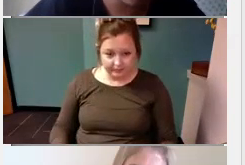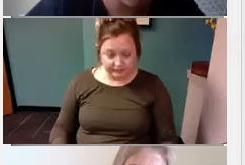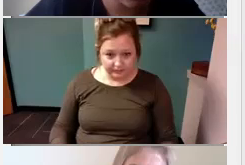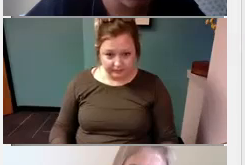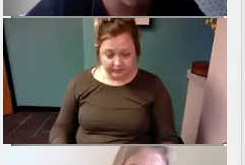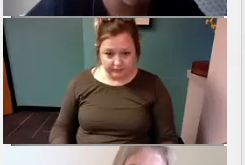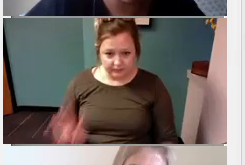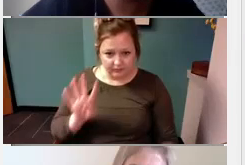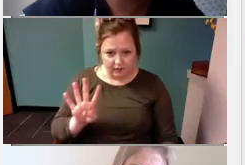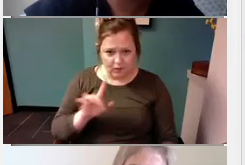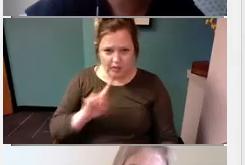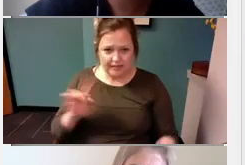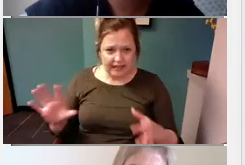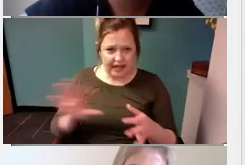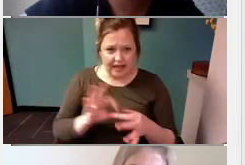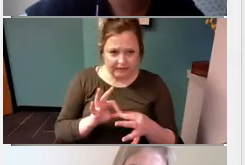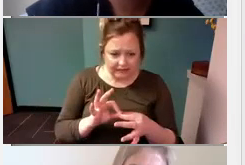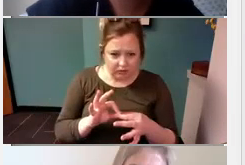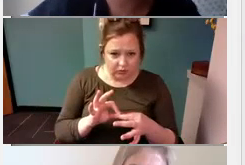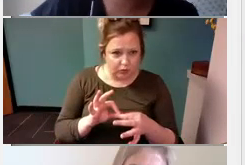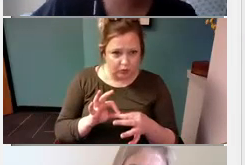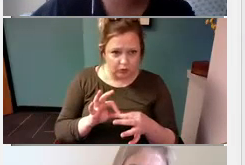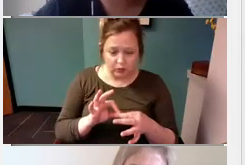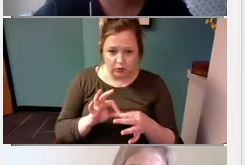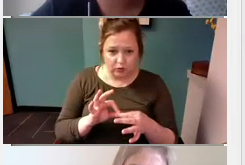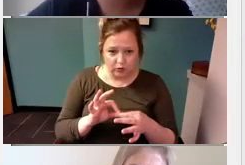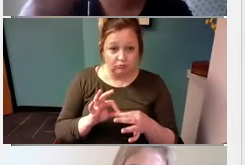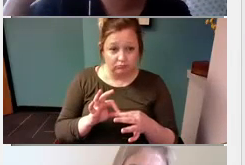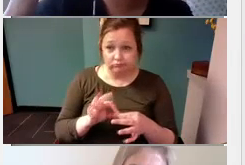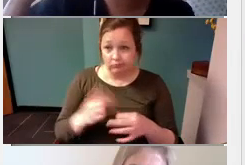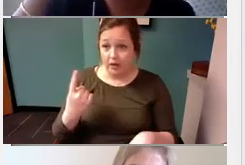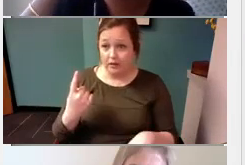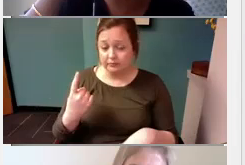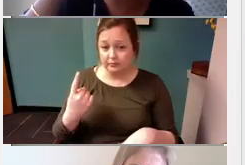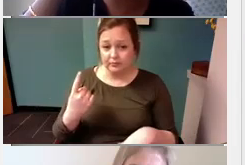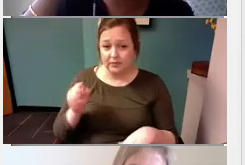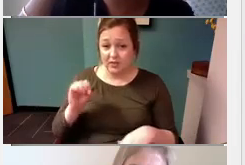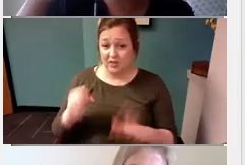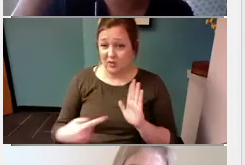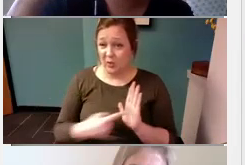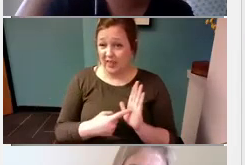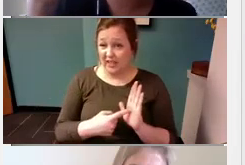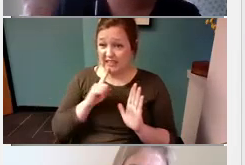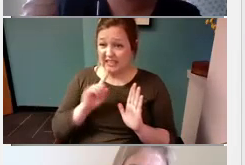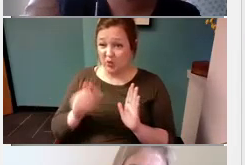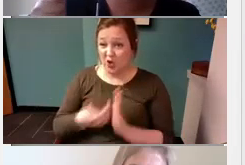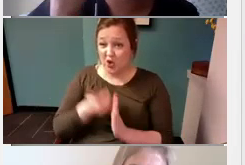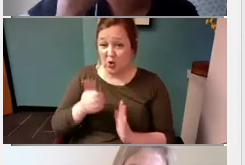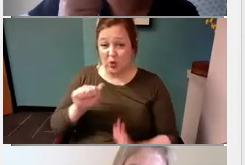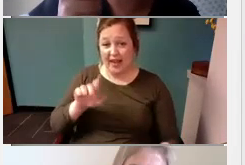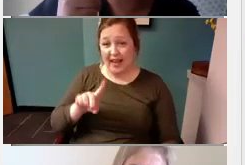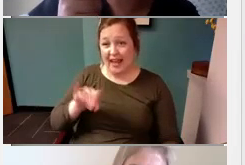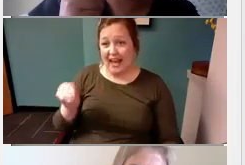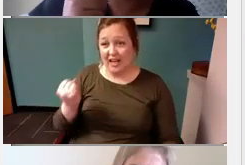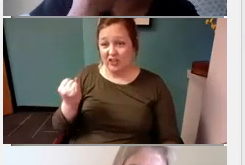And 4 is connected to 1. Right. So this would be your new adjacency list for a directed, for